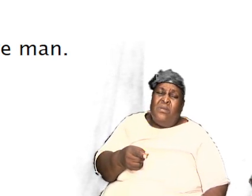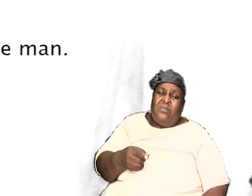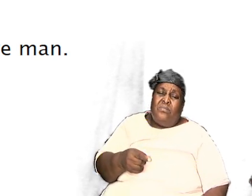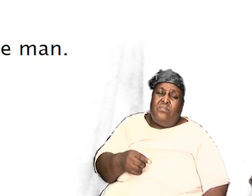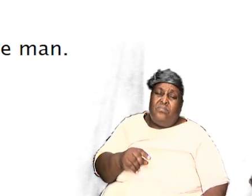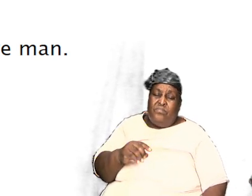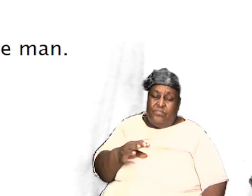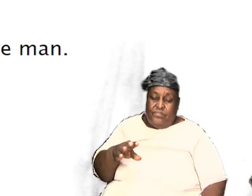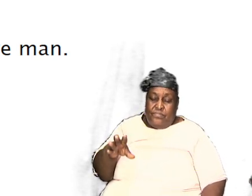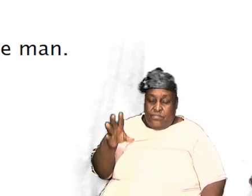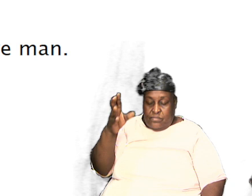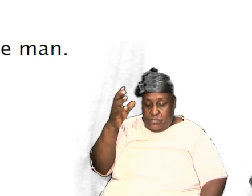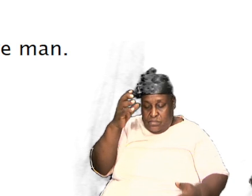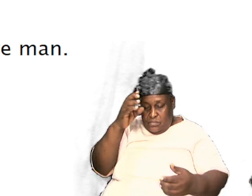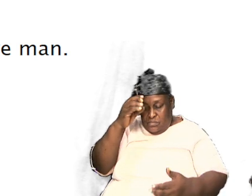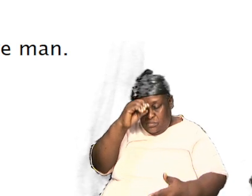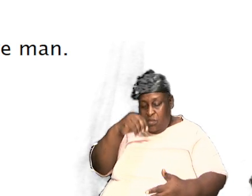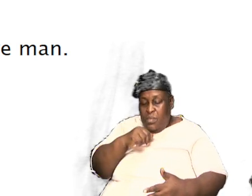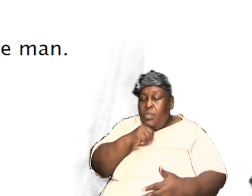disobedience